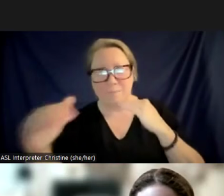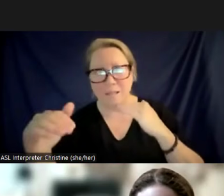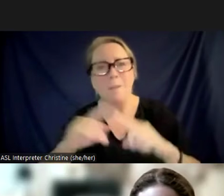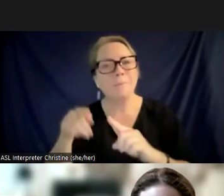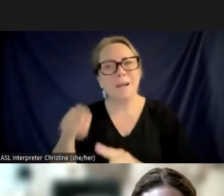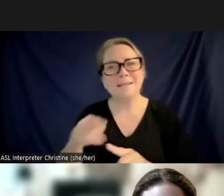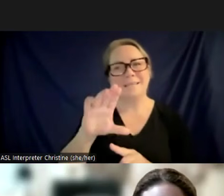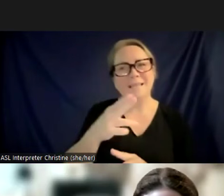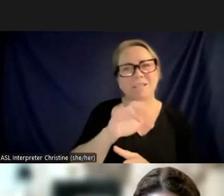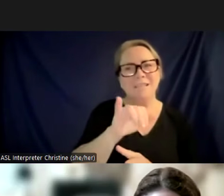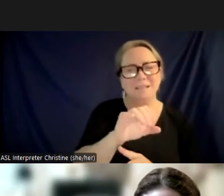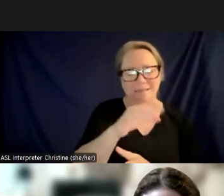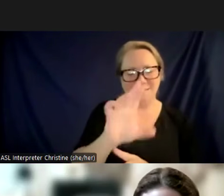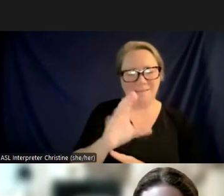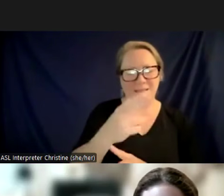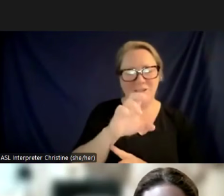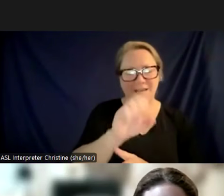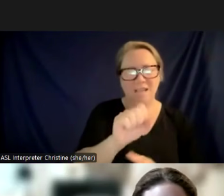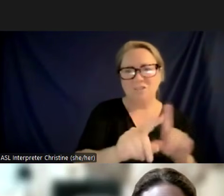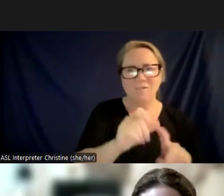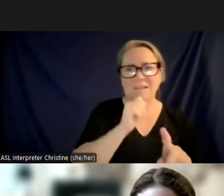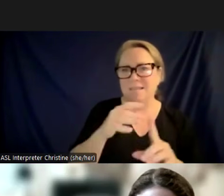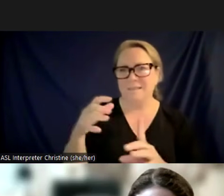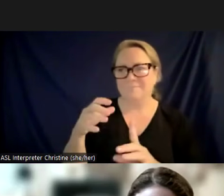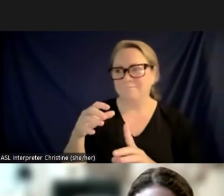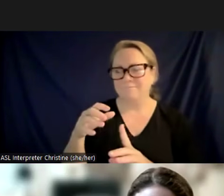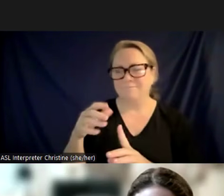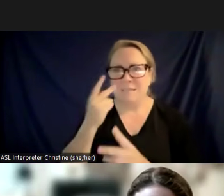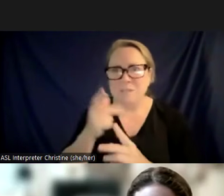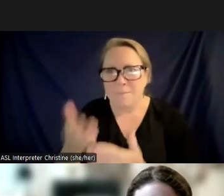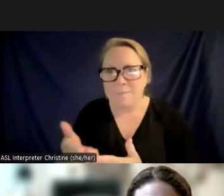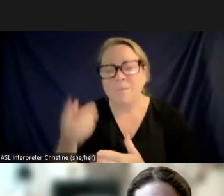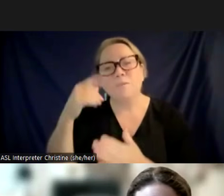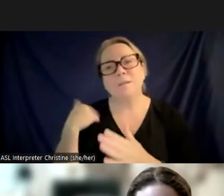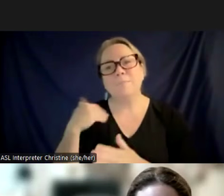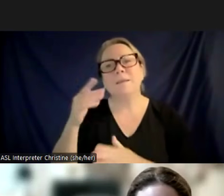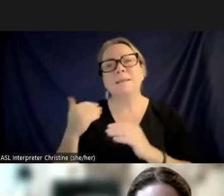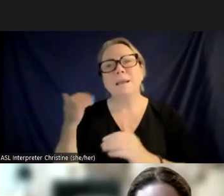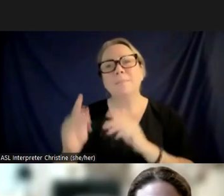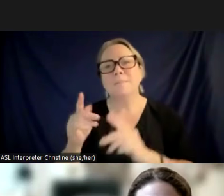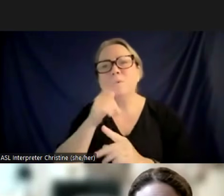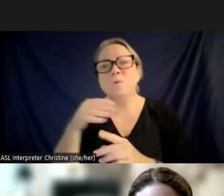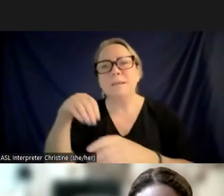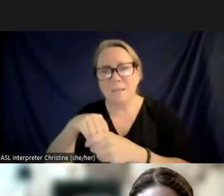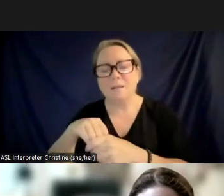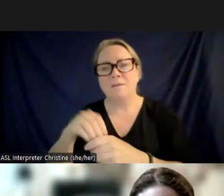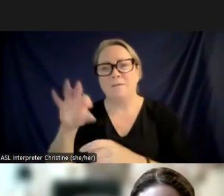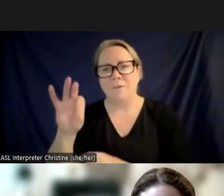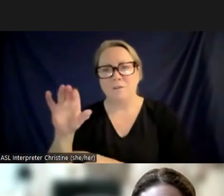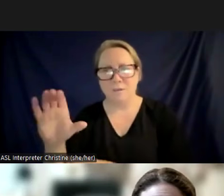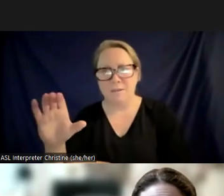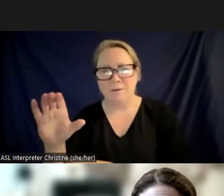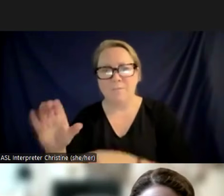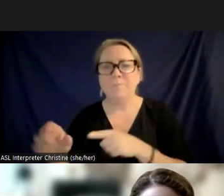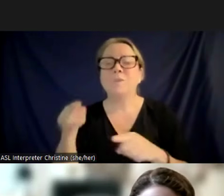the CHES survey, young people leaving foster care. So the qualitative work was able to supplement the survey